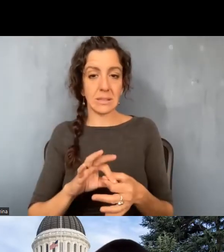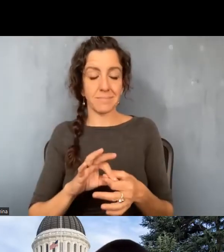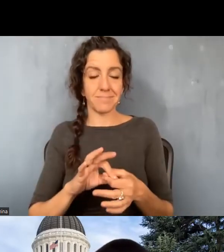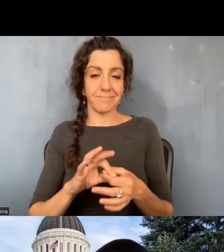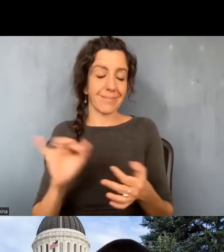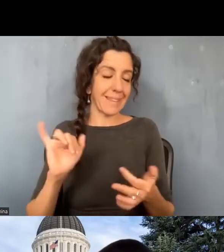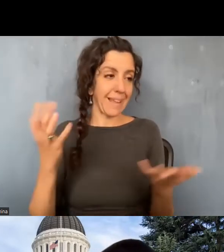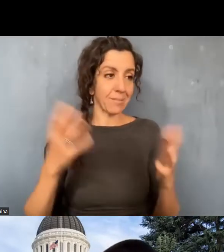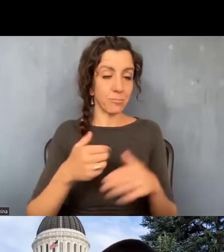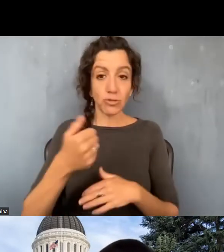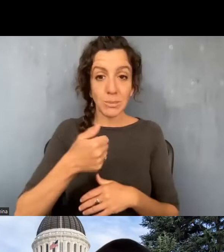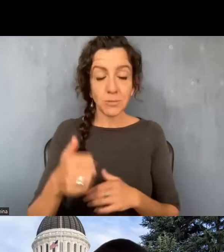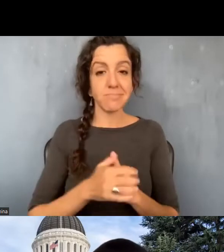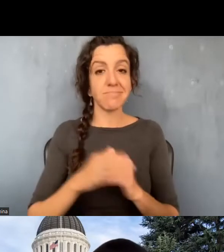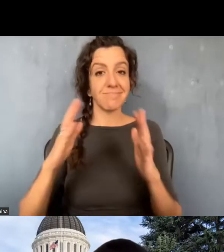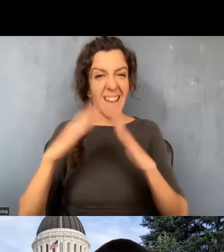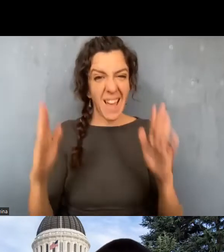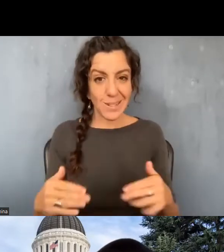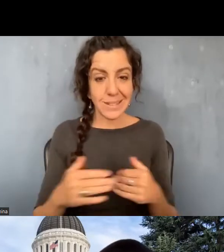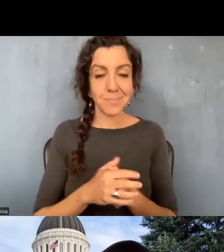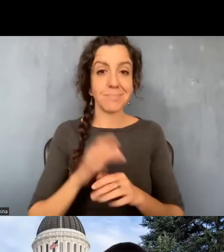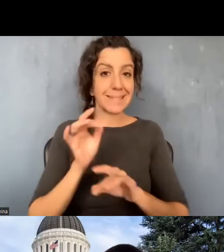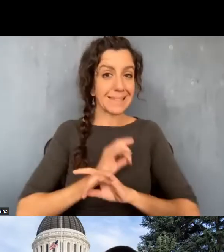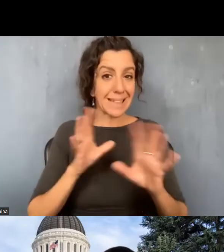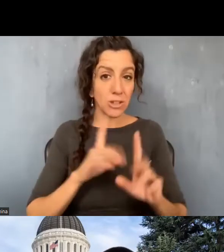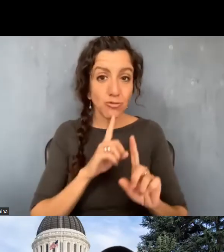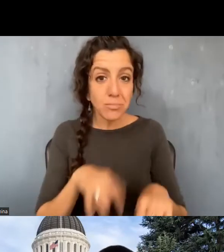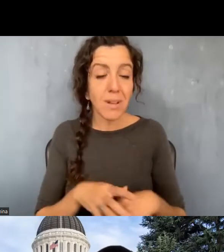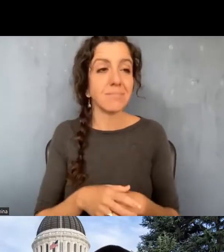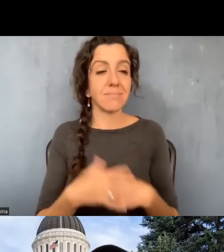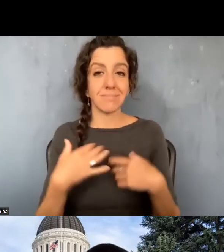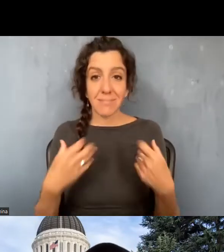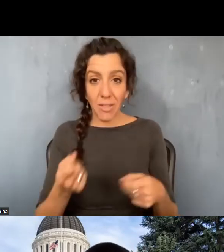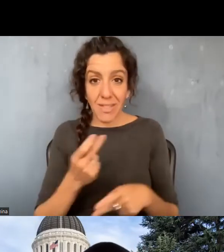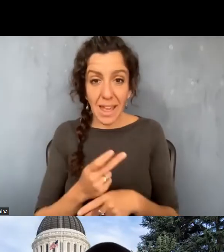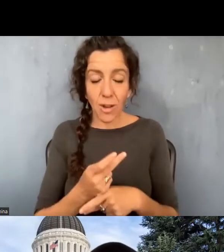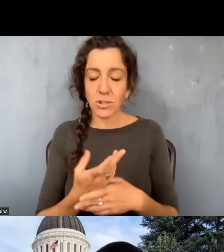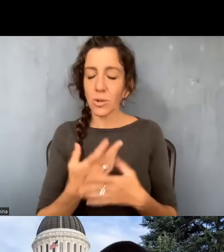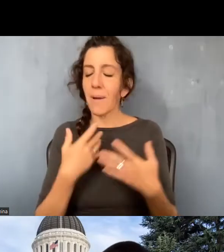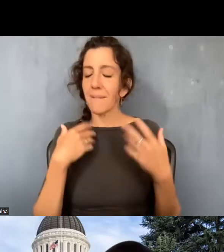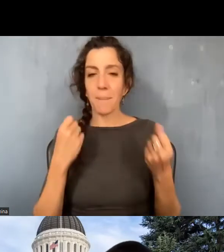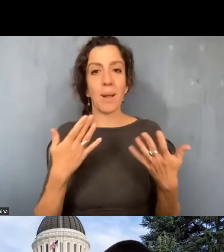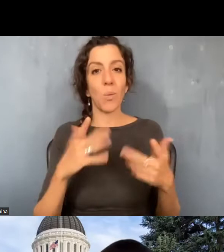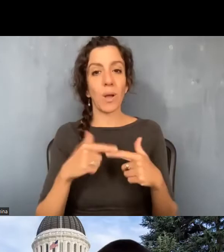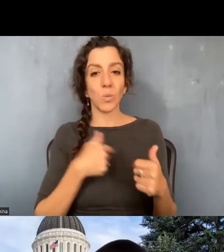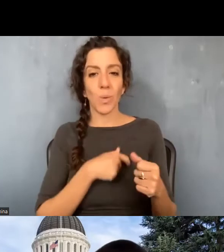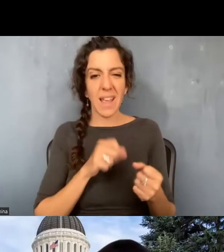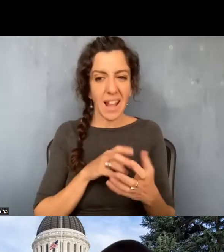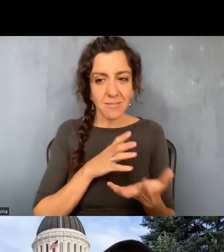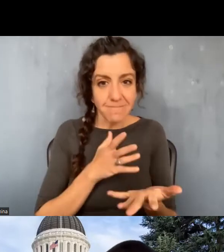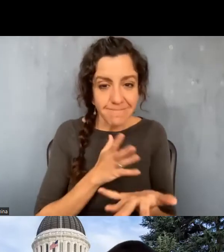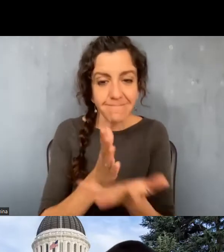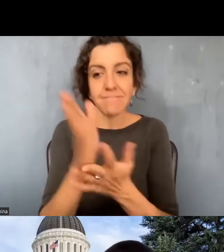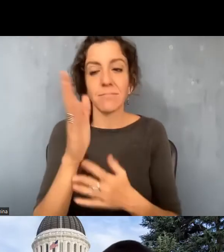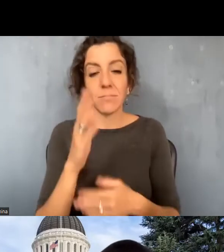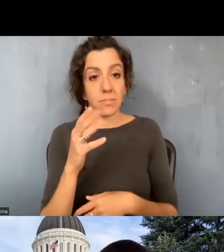it's transportation or housing, disaster response, healthcare. And so there's a lot we can do. And as we look towards the Hubs and Spokes